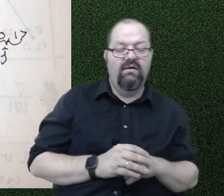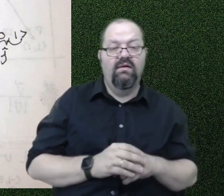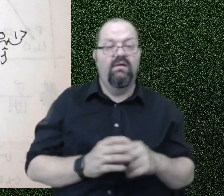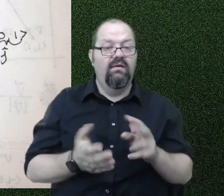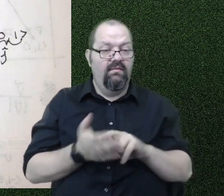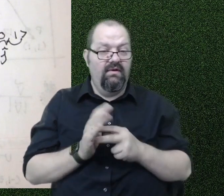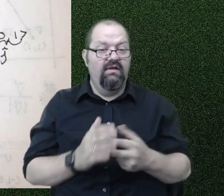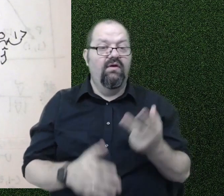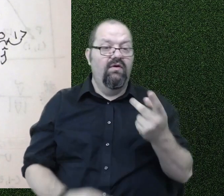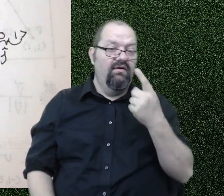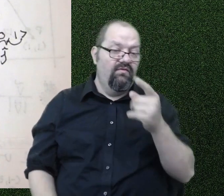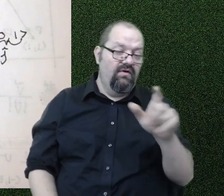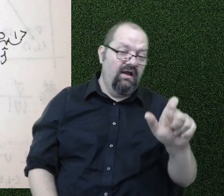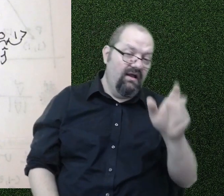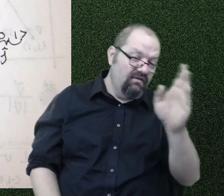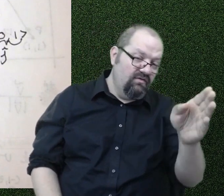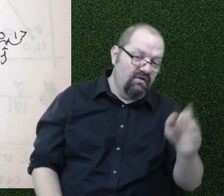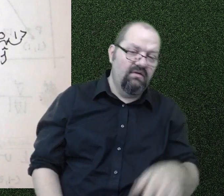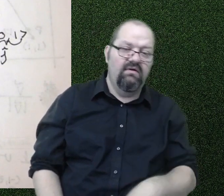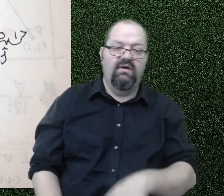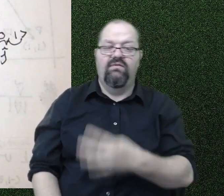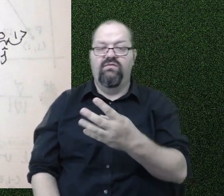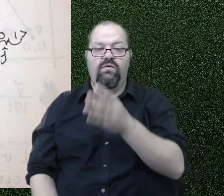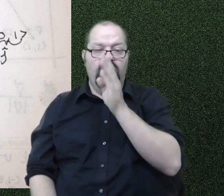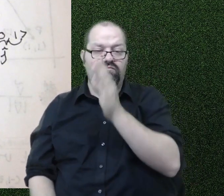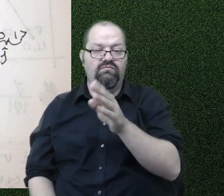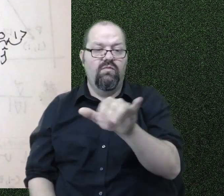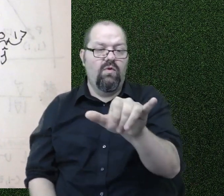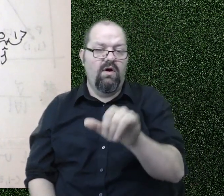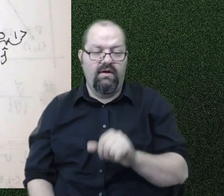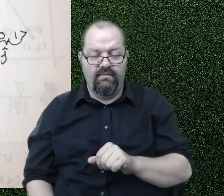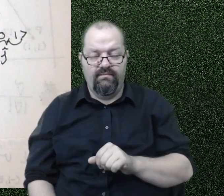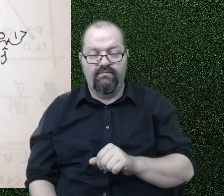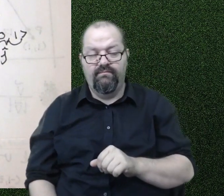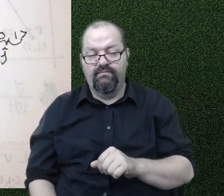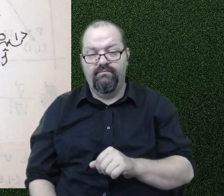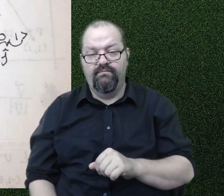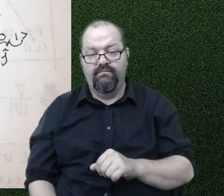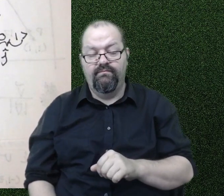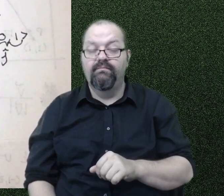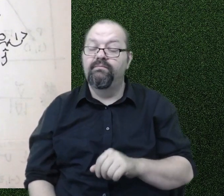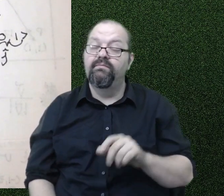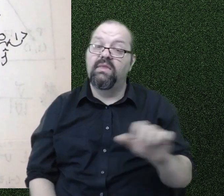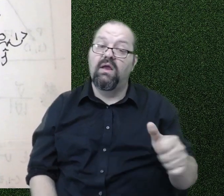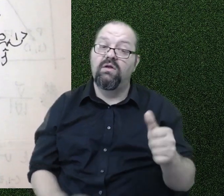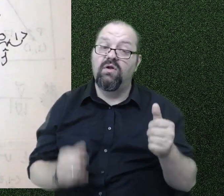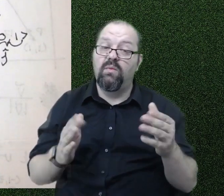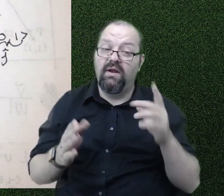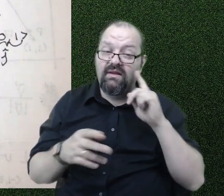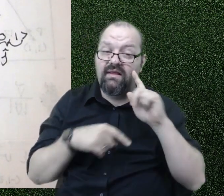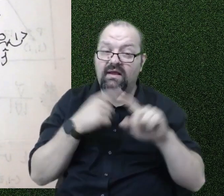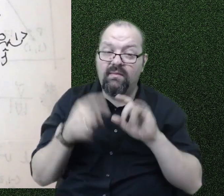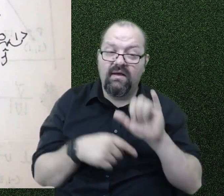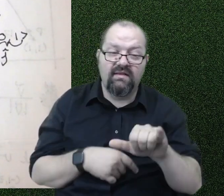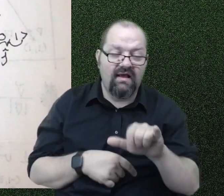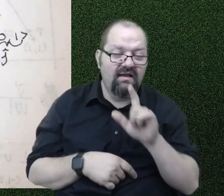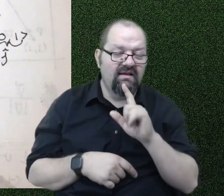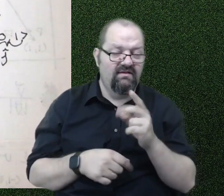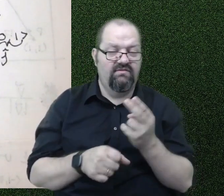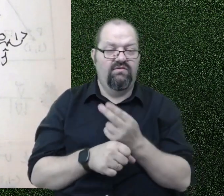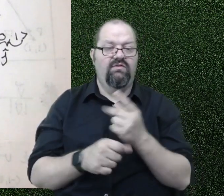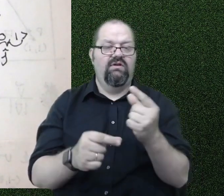direction, and then 4 units in the y direction. Now, another way to think about this is to think about this